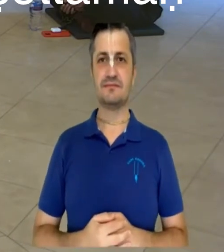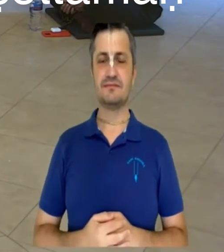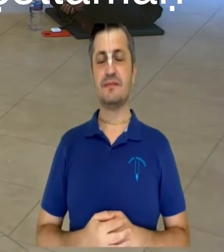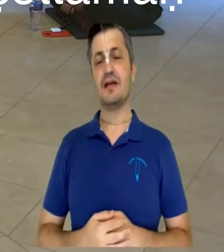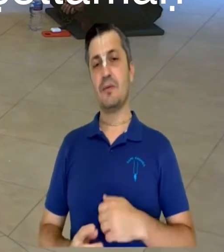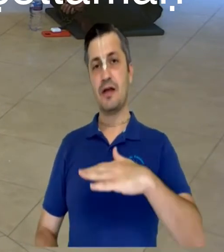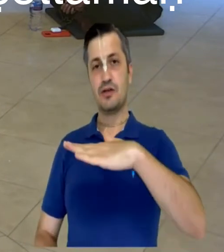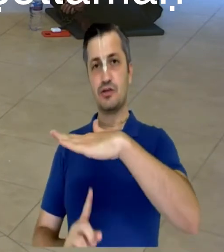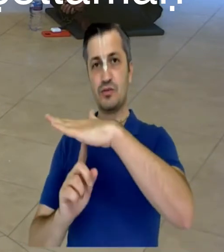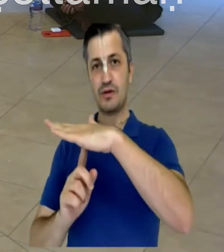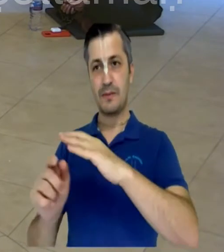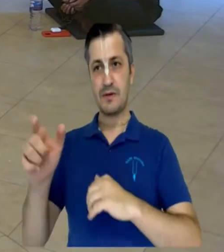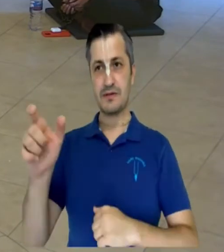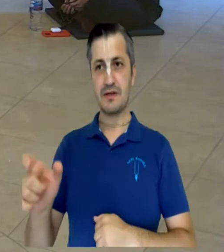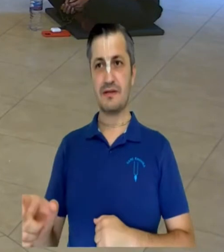Personality.